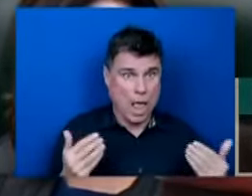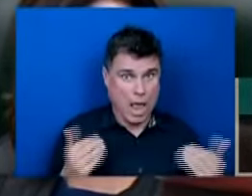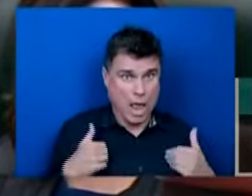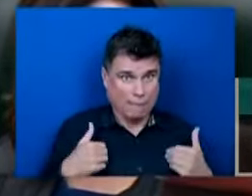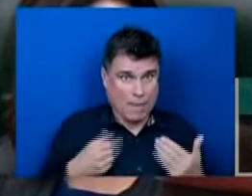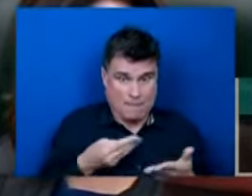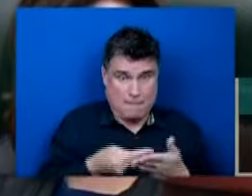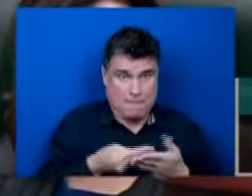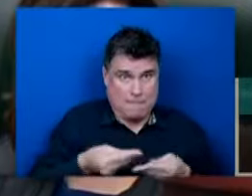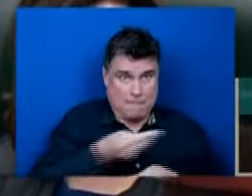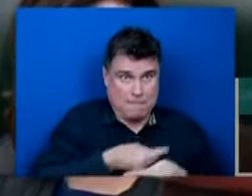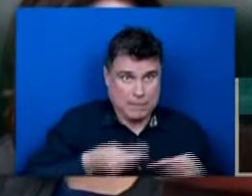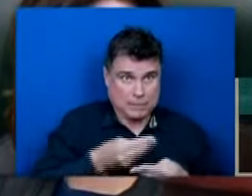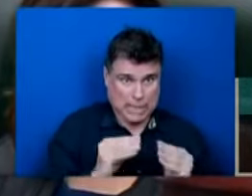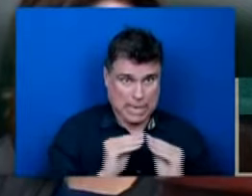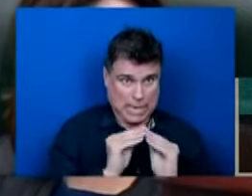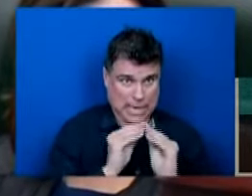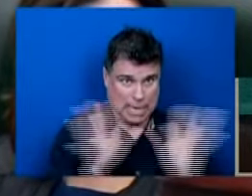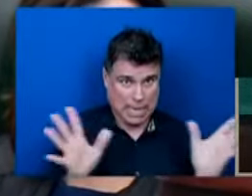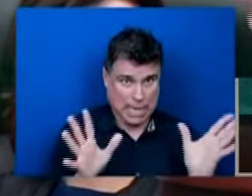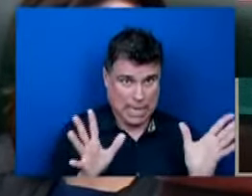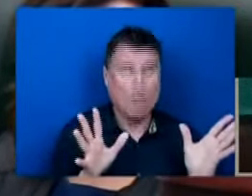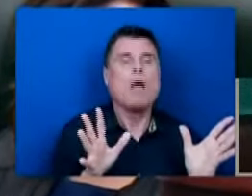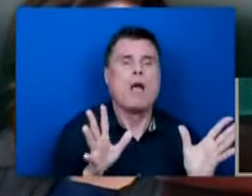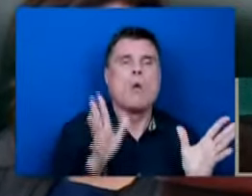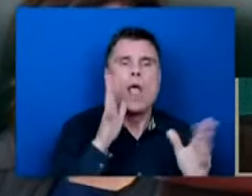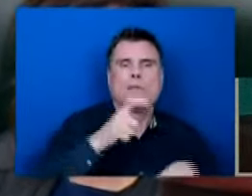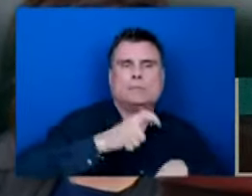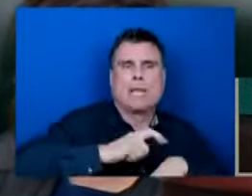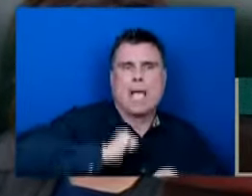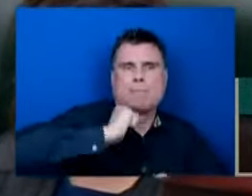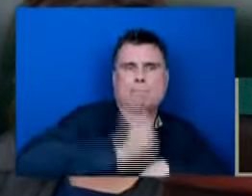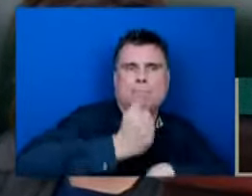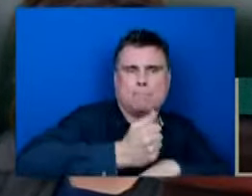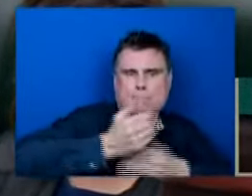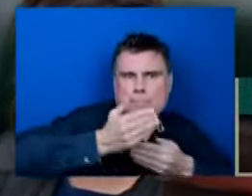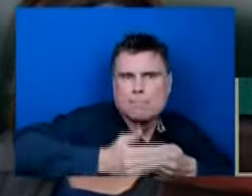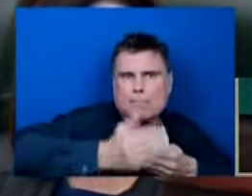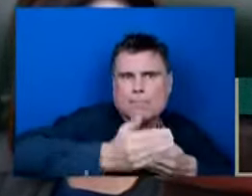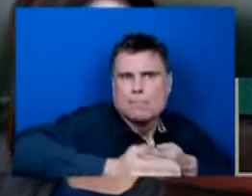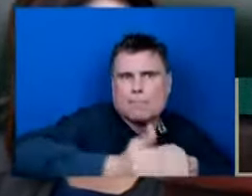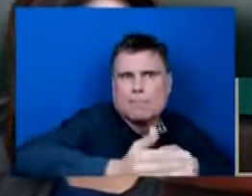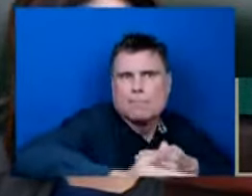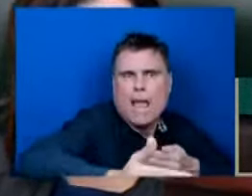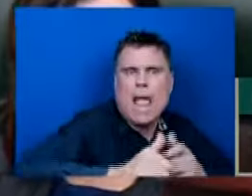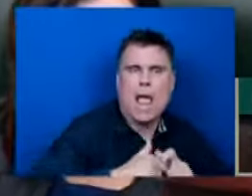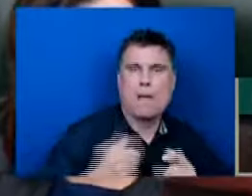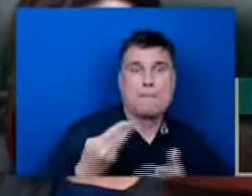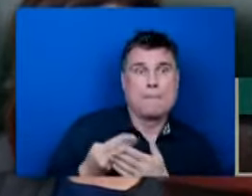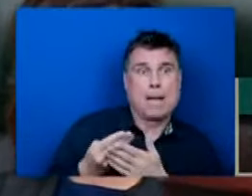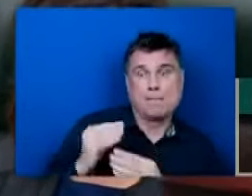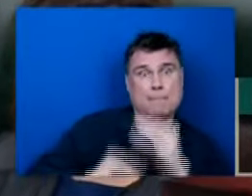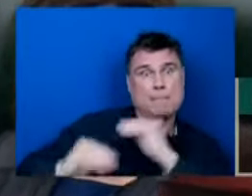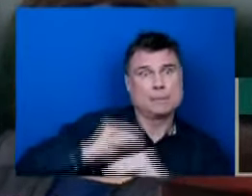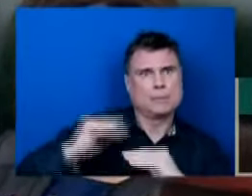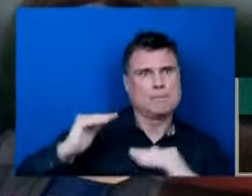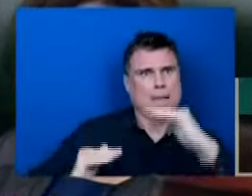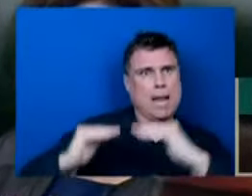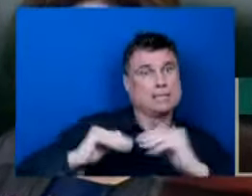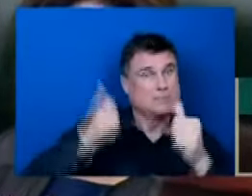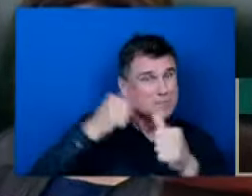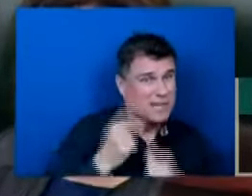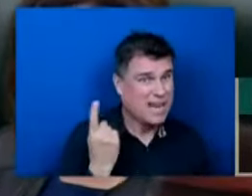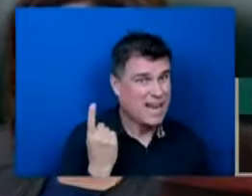path to a balanced budget. Now, Mr. Speaker, standing here 1 year ago, presenting Budget 2021, as we were